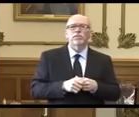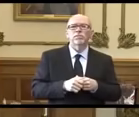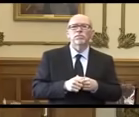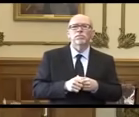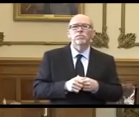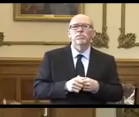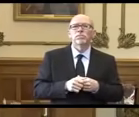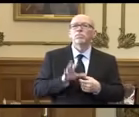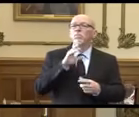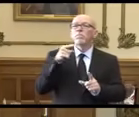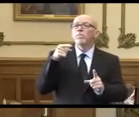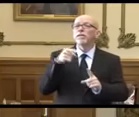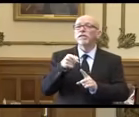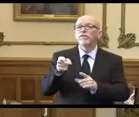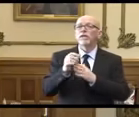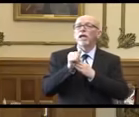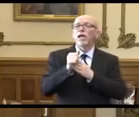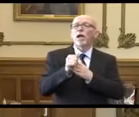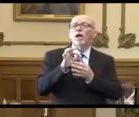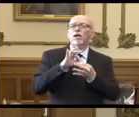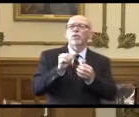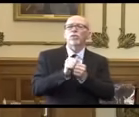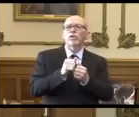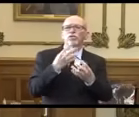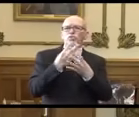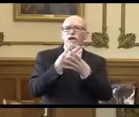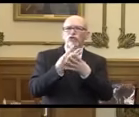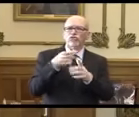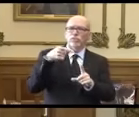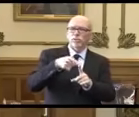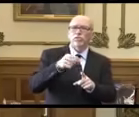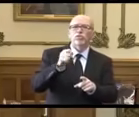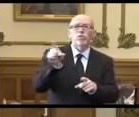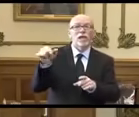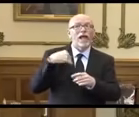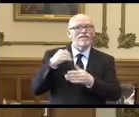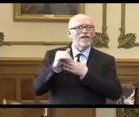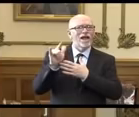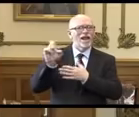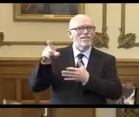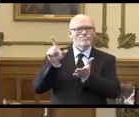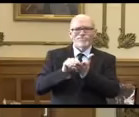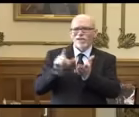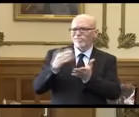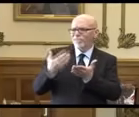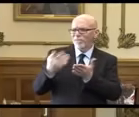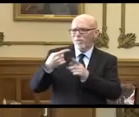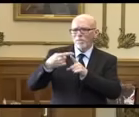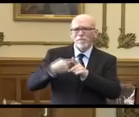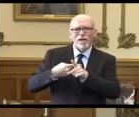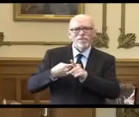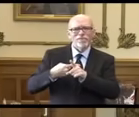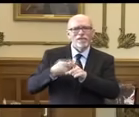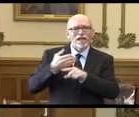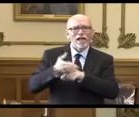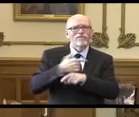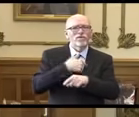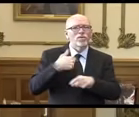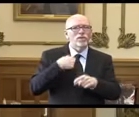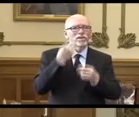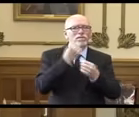and specifically the guidelines in regards to correctional facilities. So those guidelines were published almost a month after we released